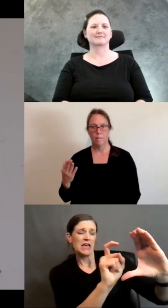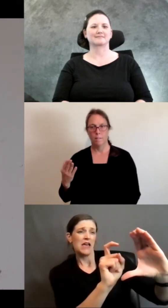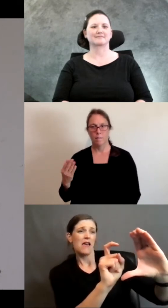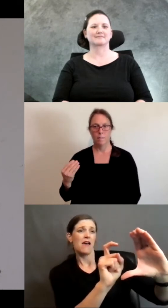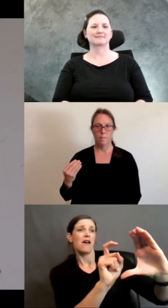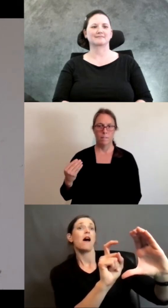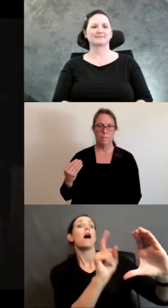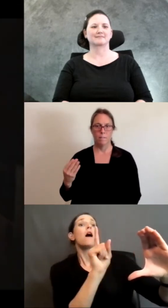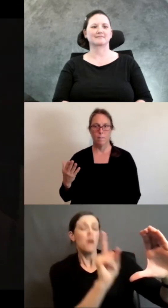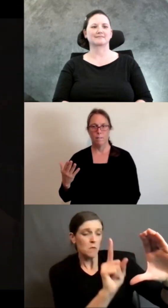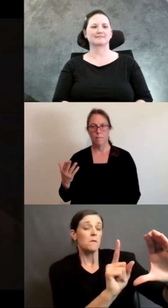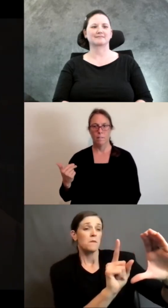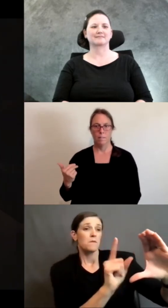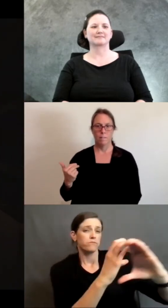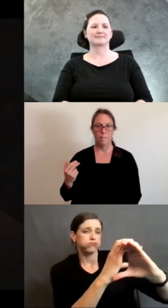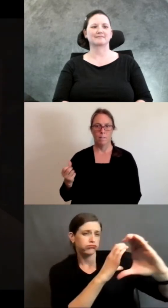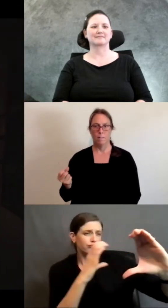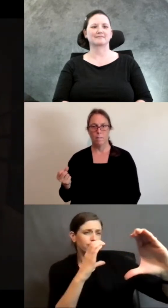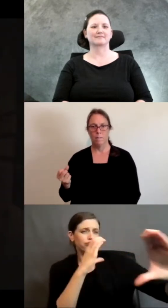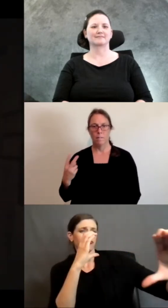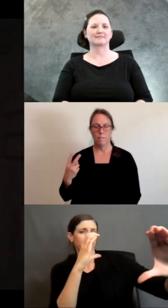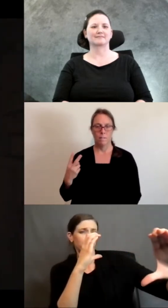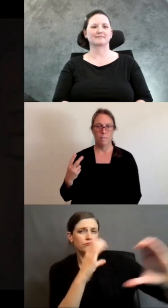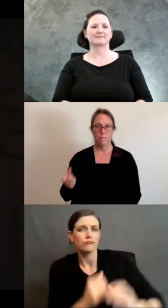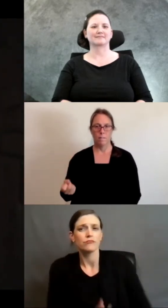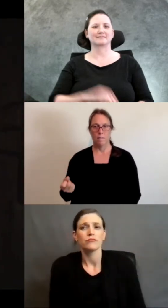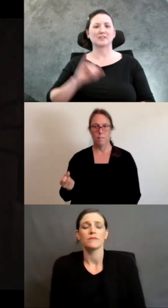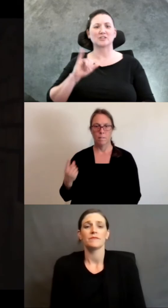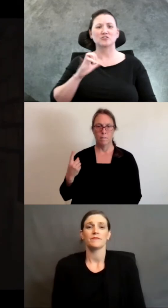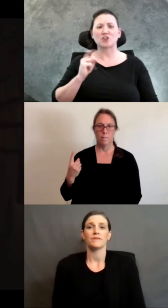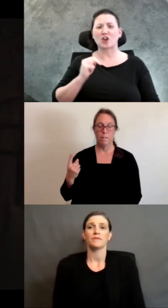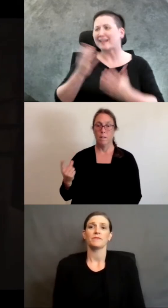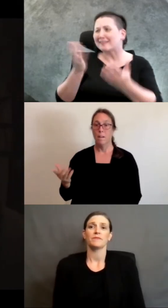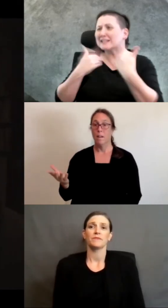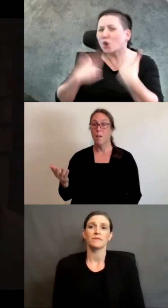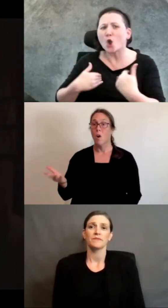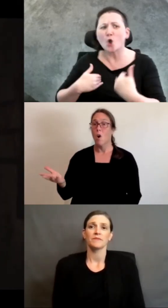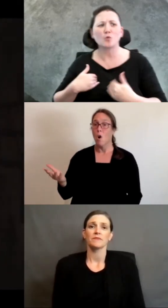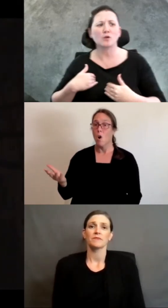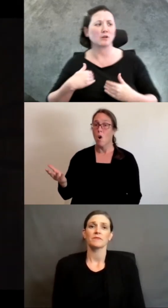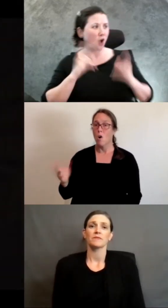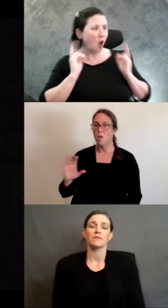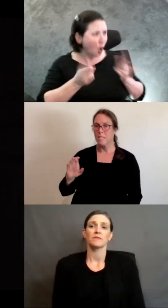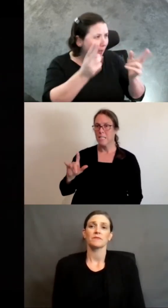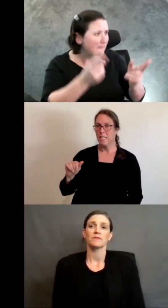13, wall. 12, Let's go. 11, 10, Hurry up. 9.